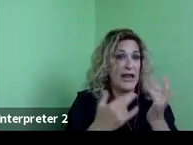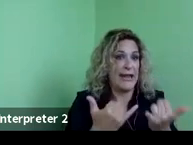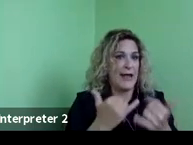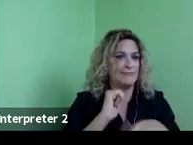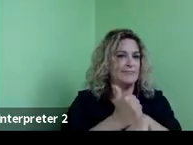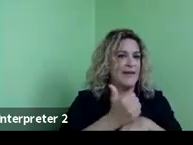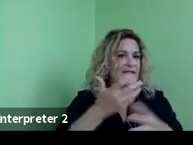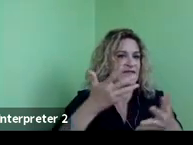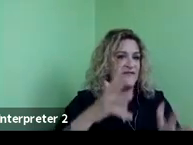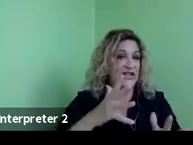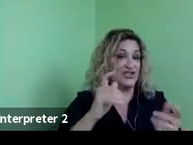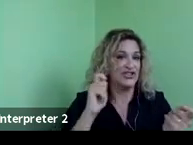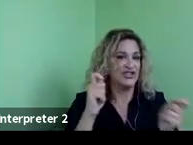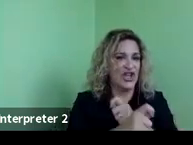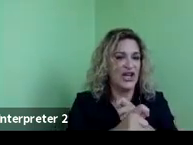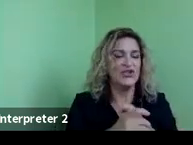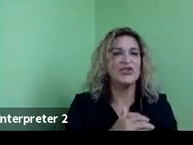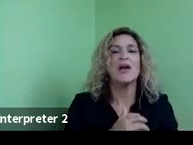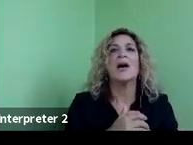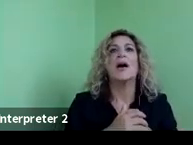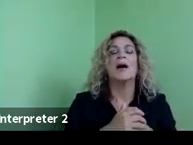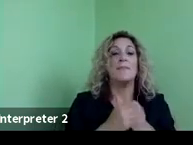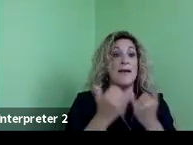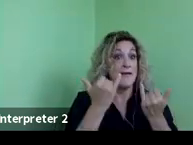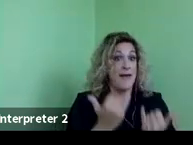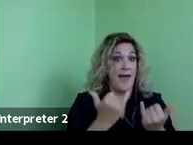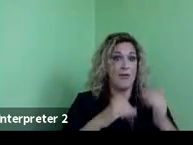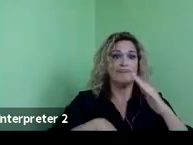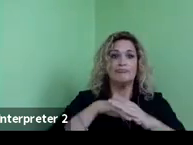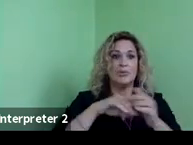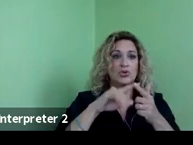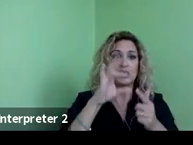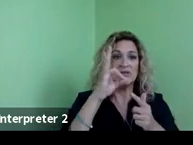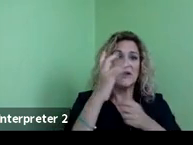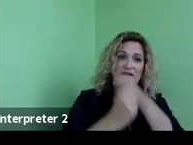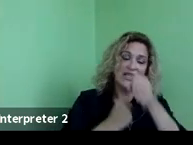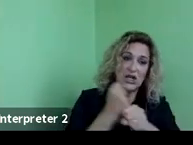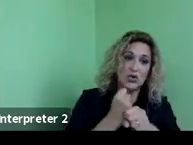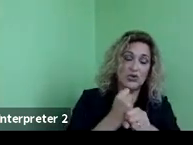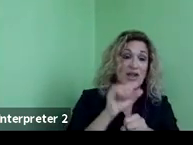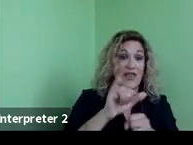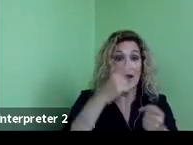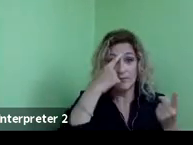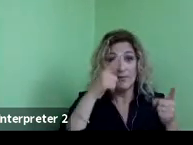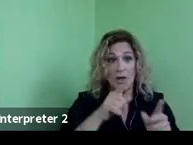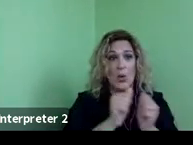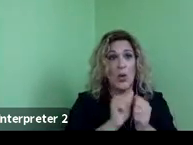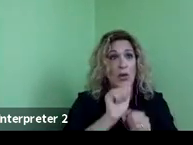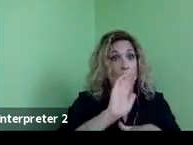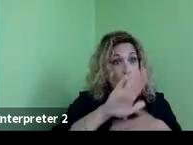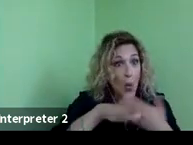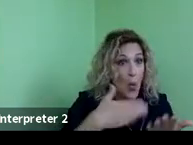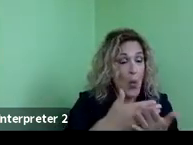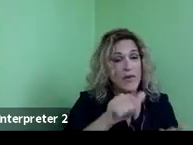has changed, and it is 7 years, which is in comportment with, all of the other